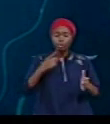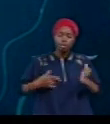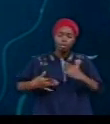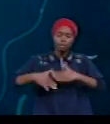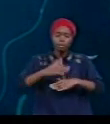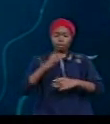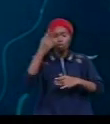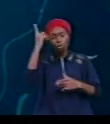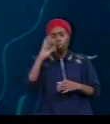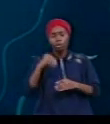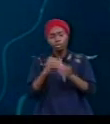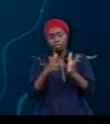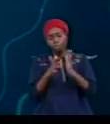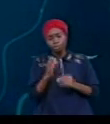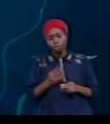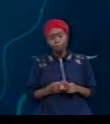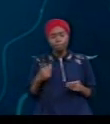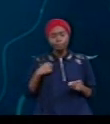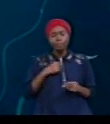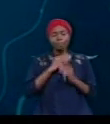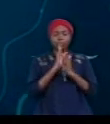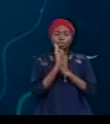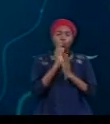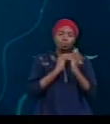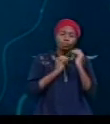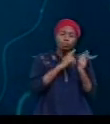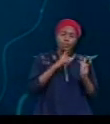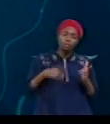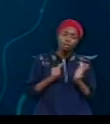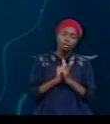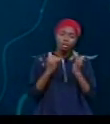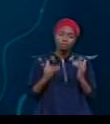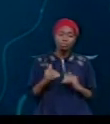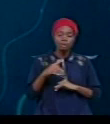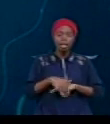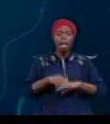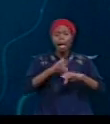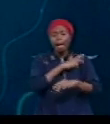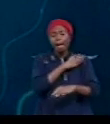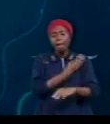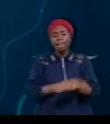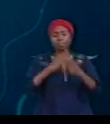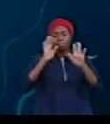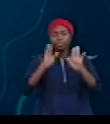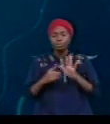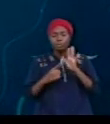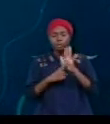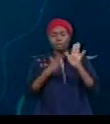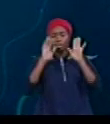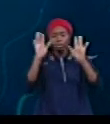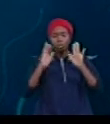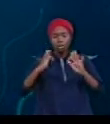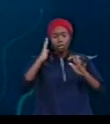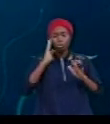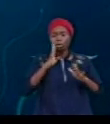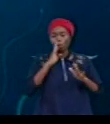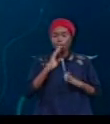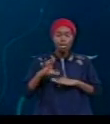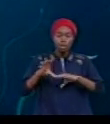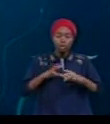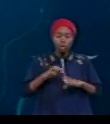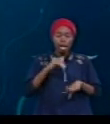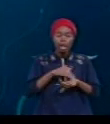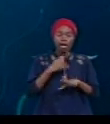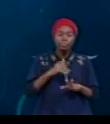name. We pray, O God, that tonight, mighty miracles, signs and wonders will be wrought at the crusade of